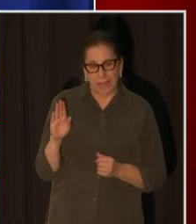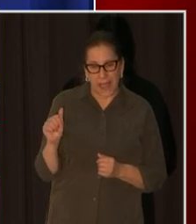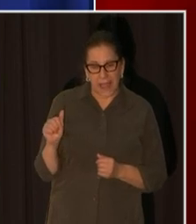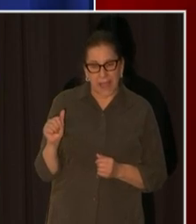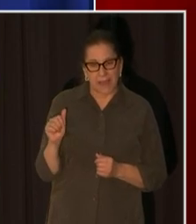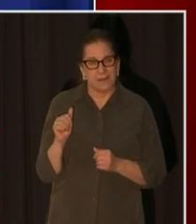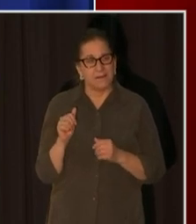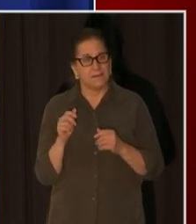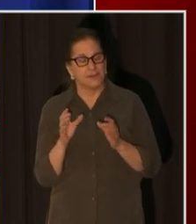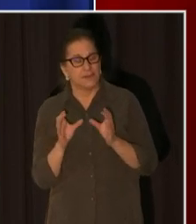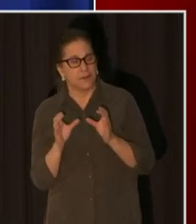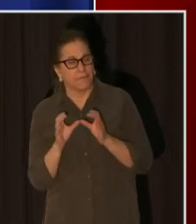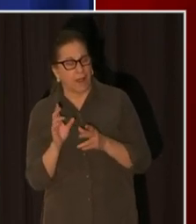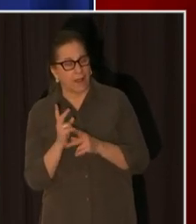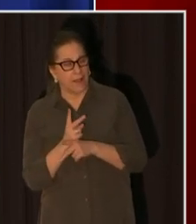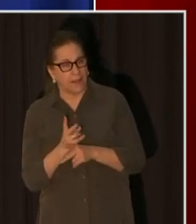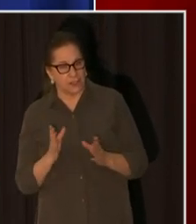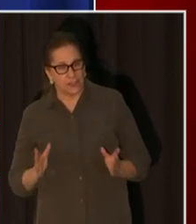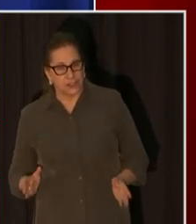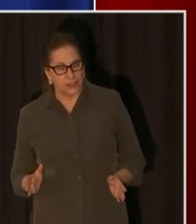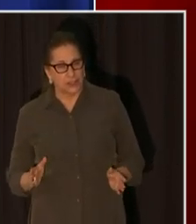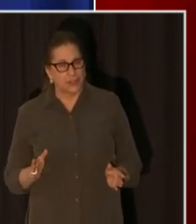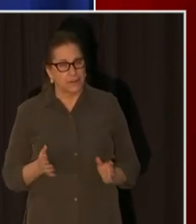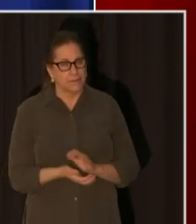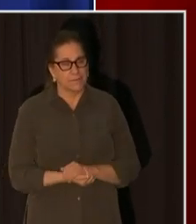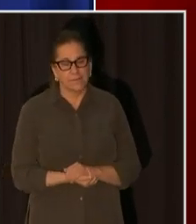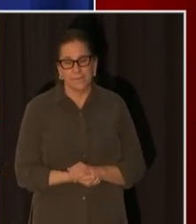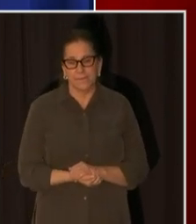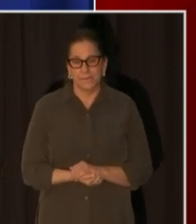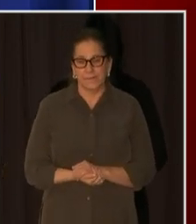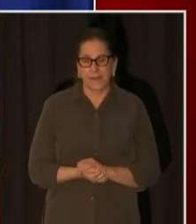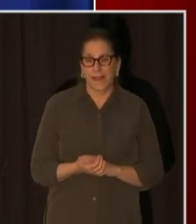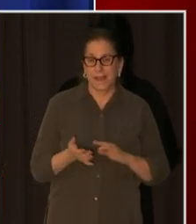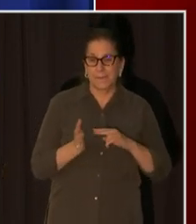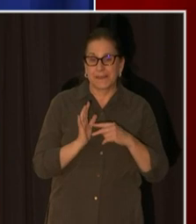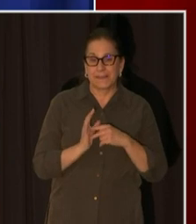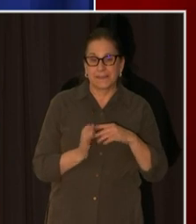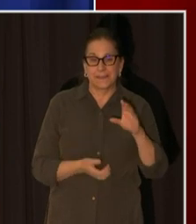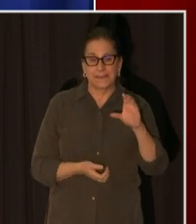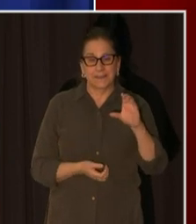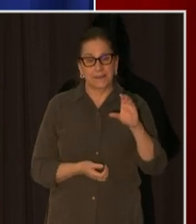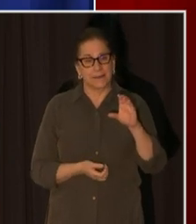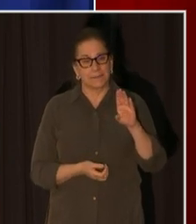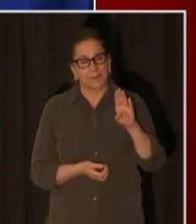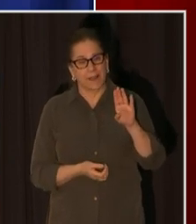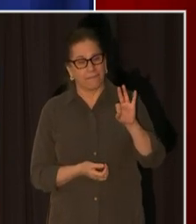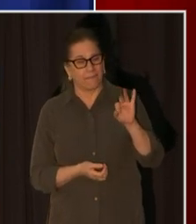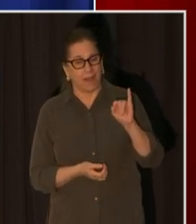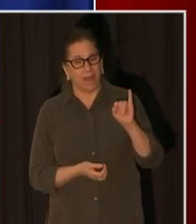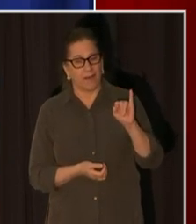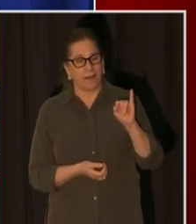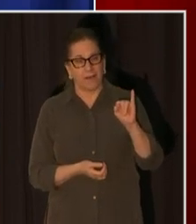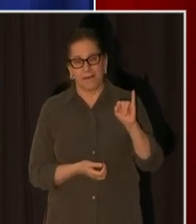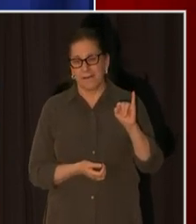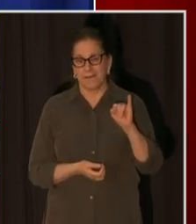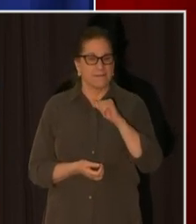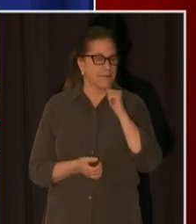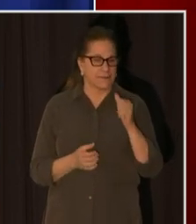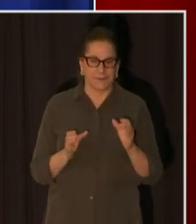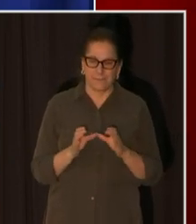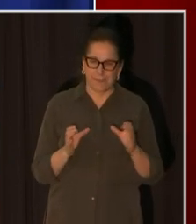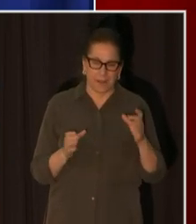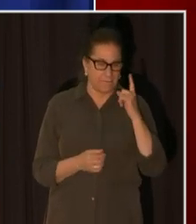that's the way to raise your hand. So press 0 now, and that's the way you can raise your hand and ask a question or make a comment for any of the